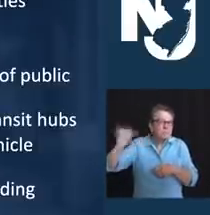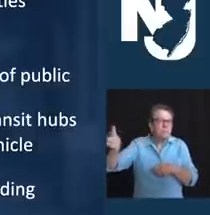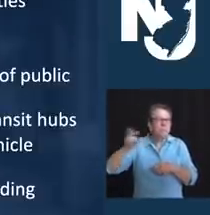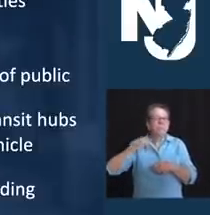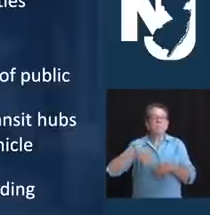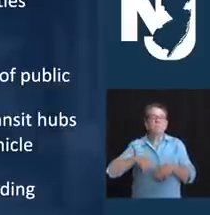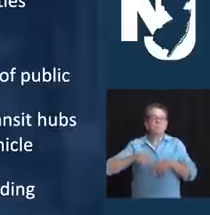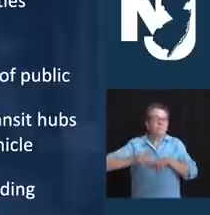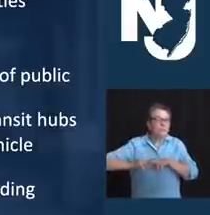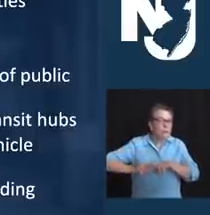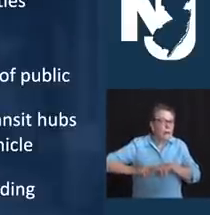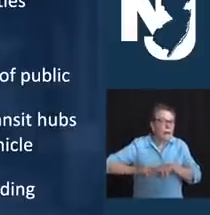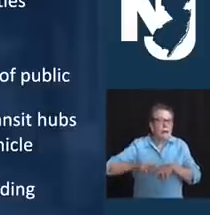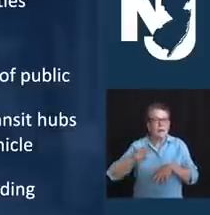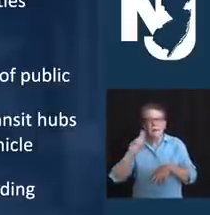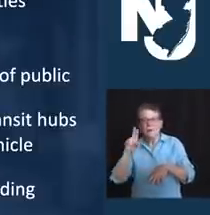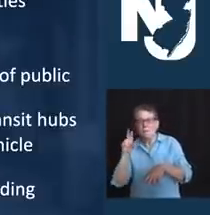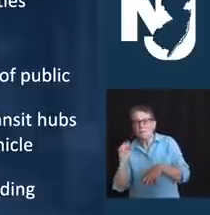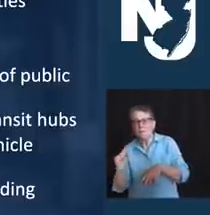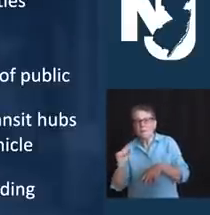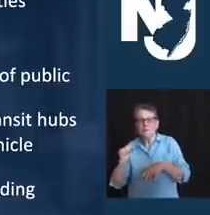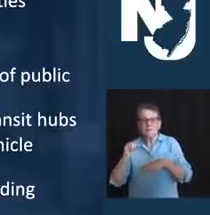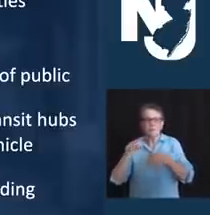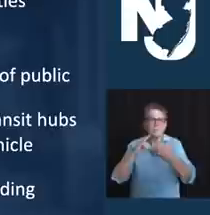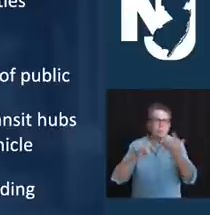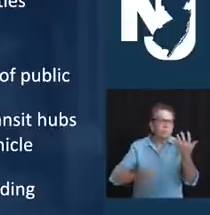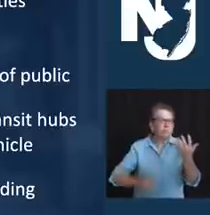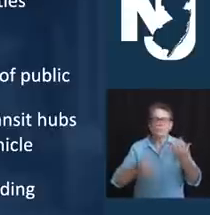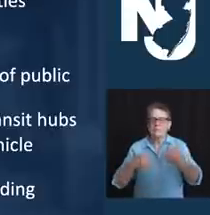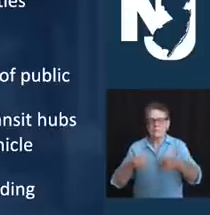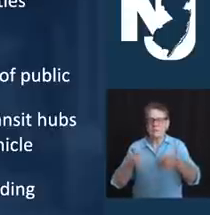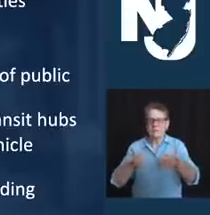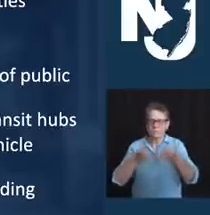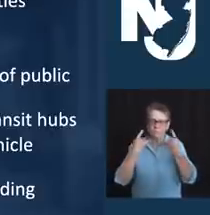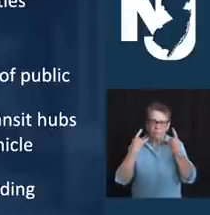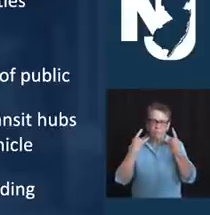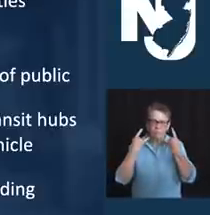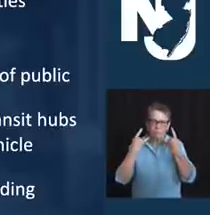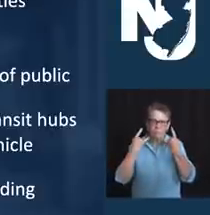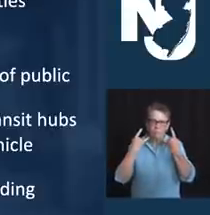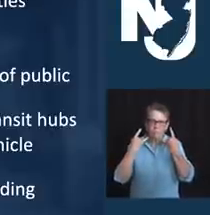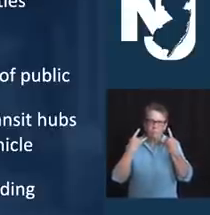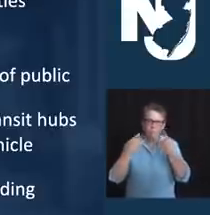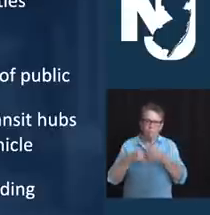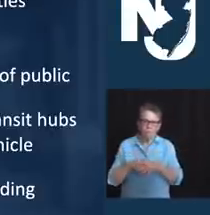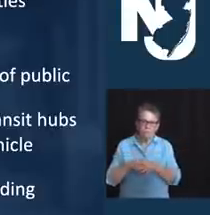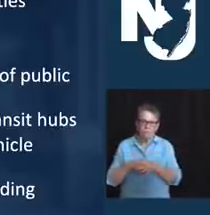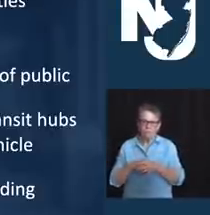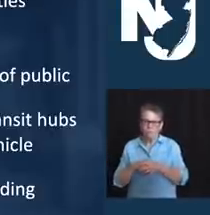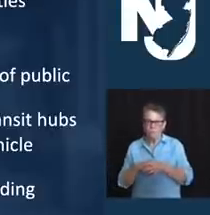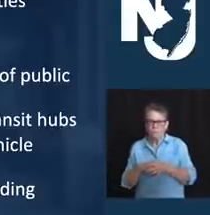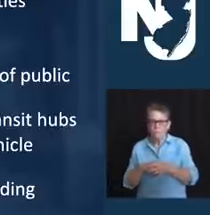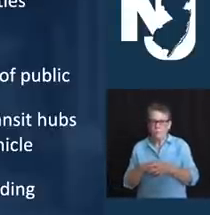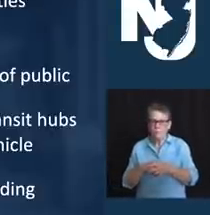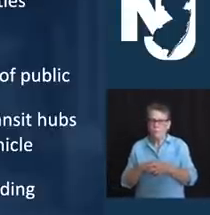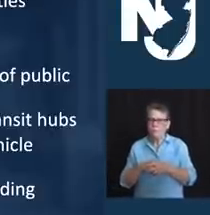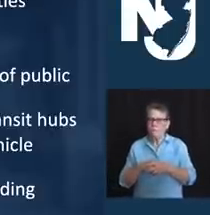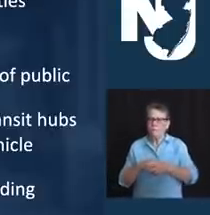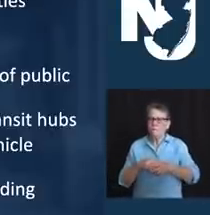hub, such as an airport or a train station. These requirements, by the way, will be strictly